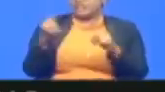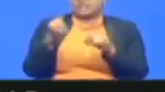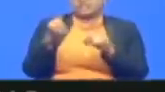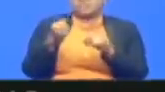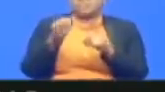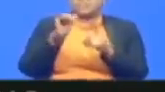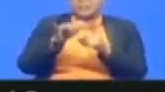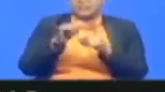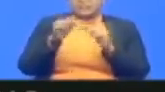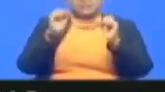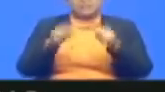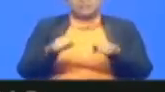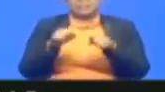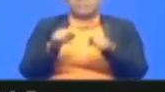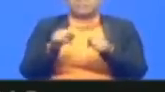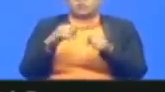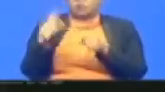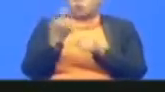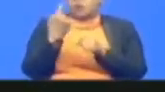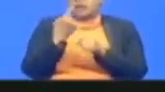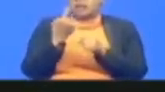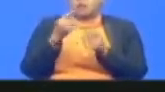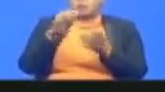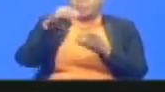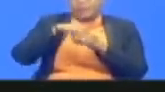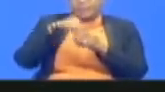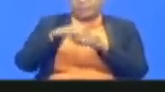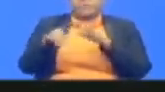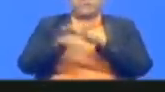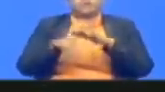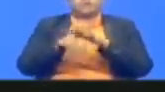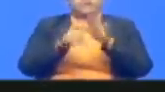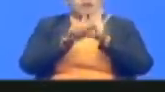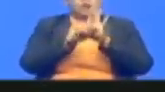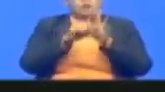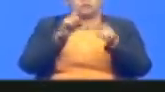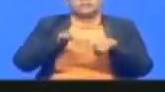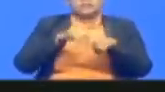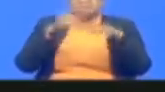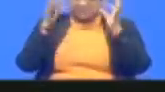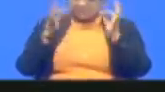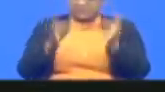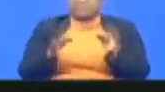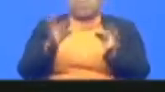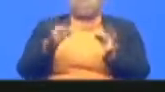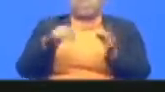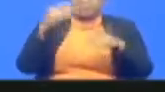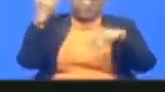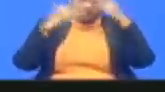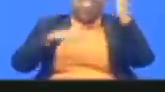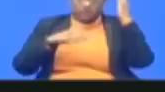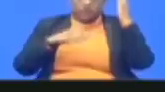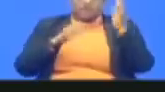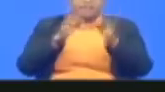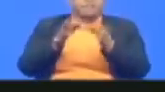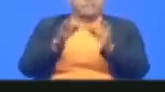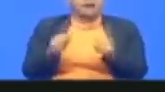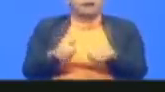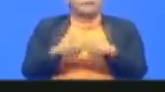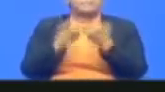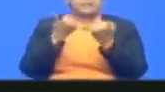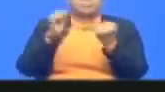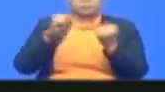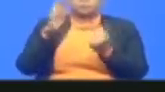cases of sexual violence are only permitted within the provision of the law when determined by a qualified professional in the event that it will risk the health